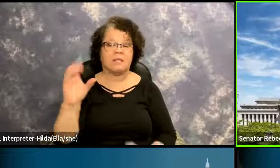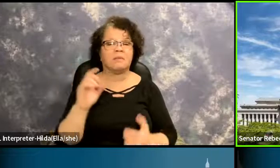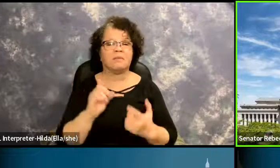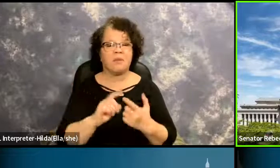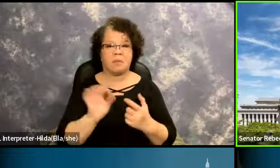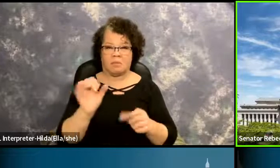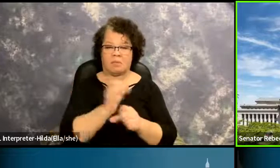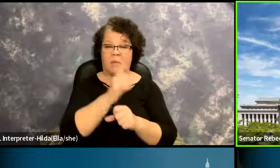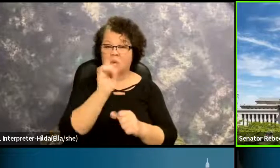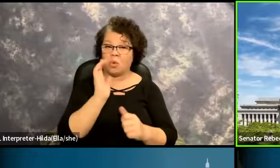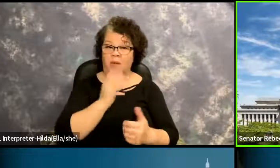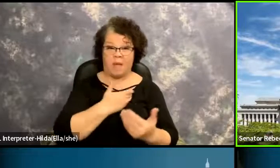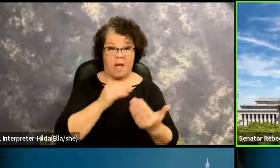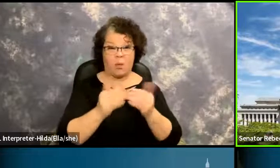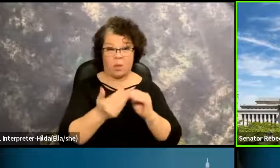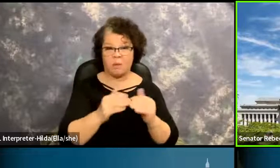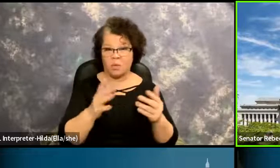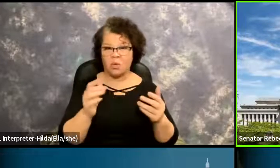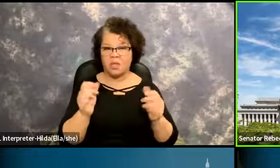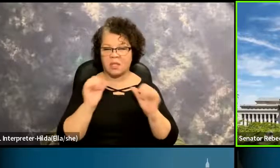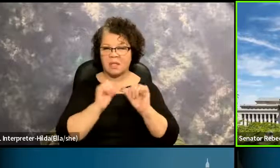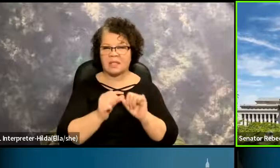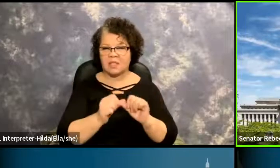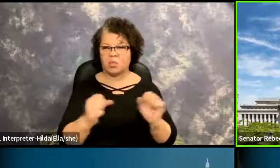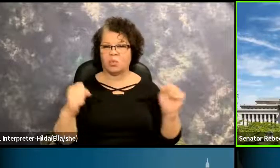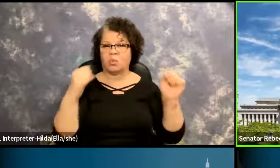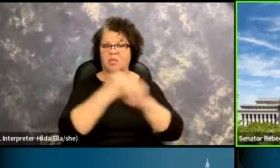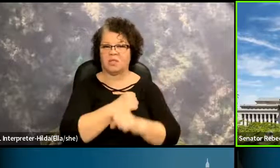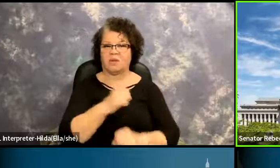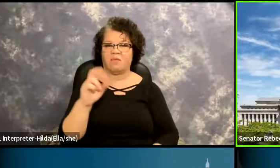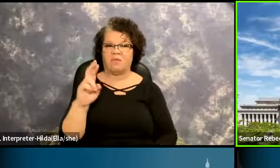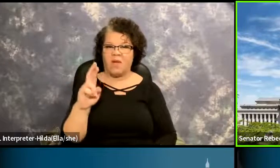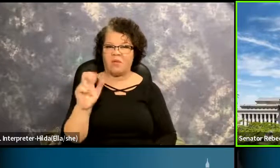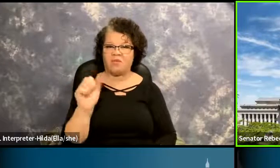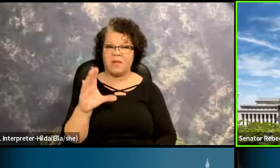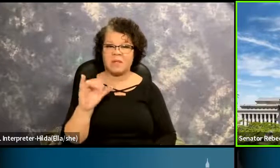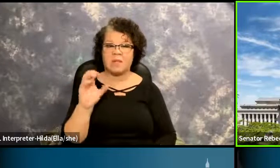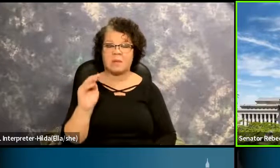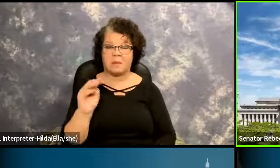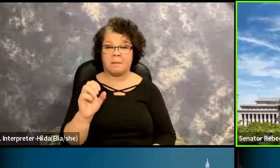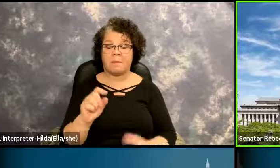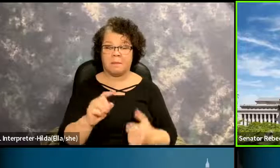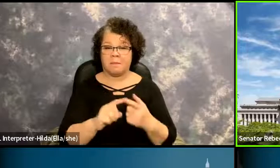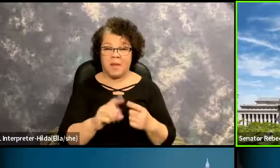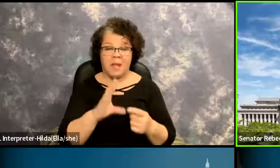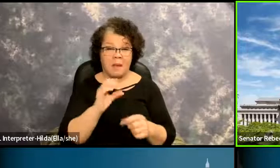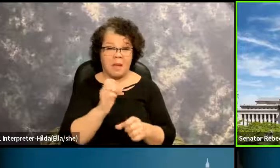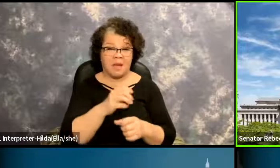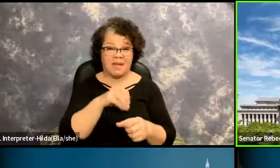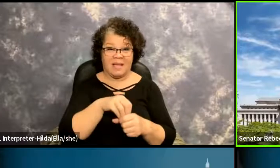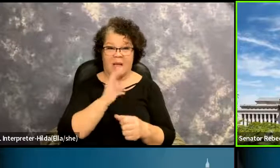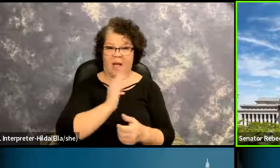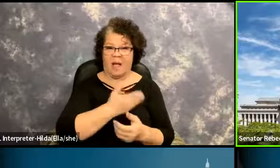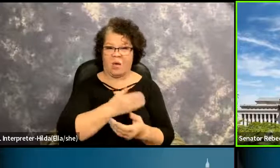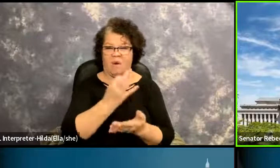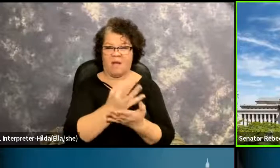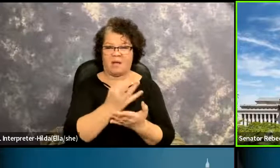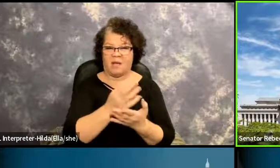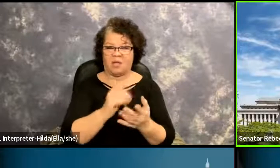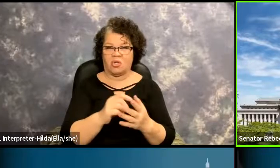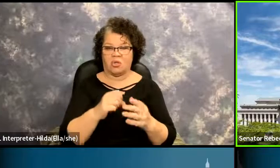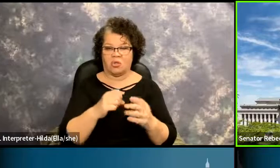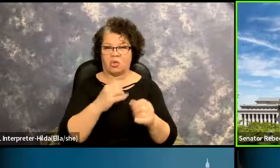communities continue to fight racism within the financial institutions. So making sure that we're creating pathways and opportunities